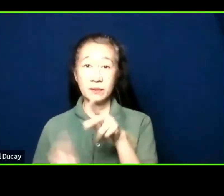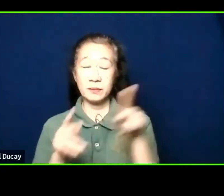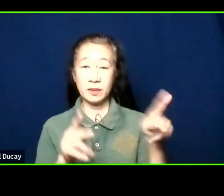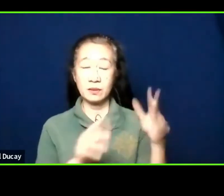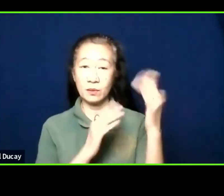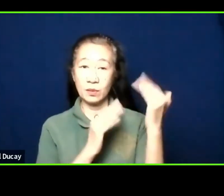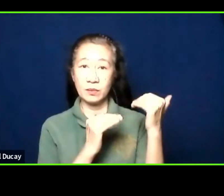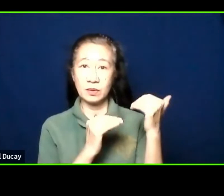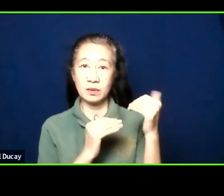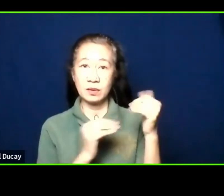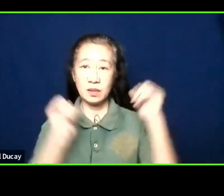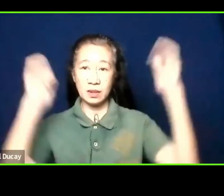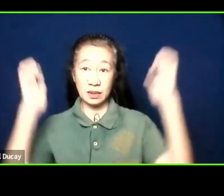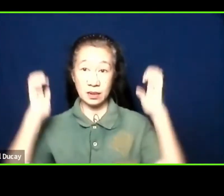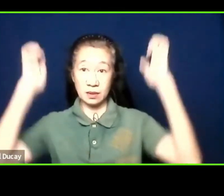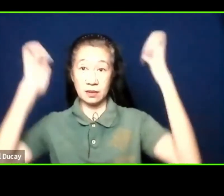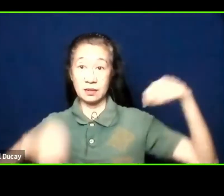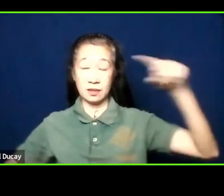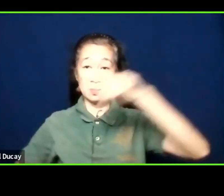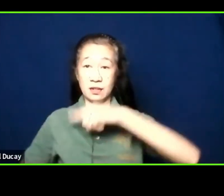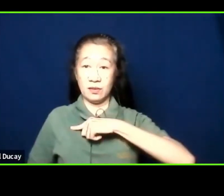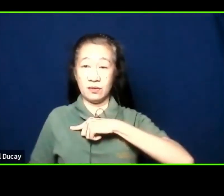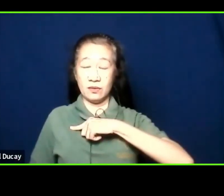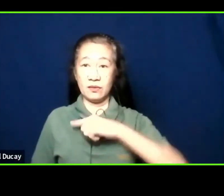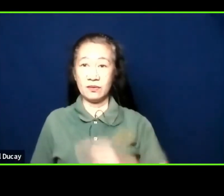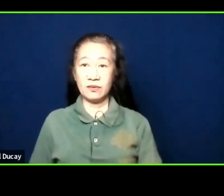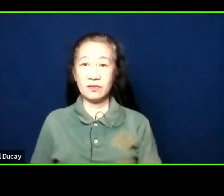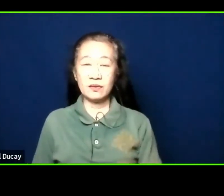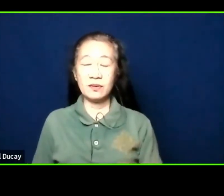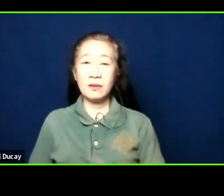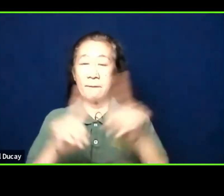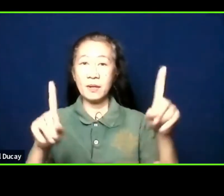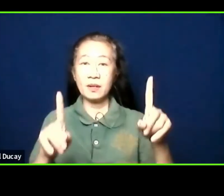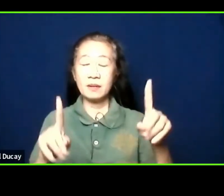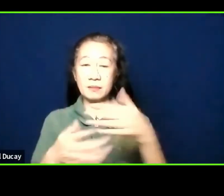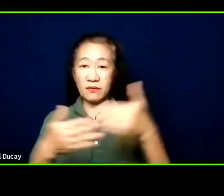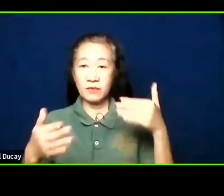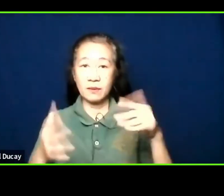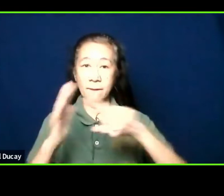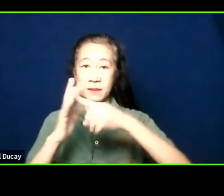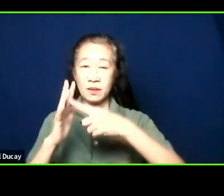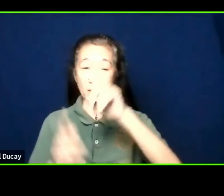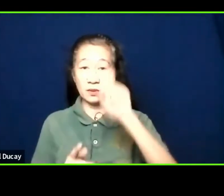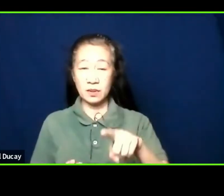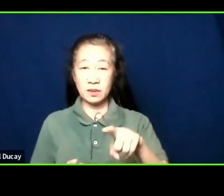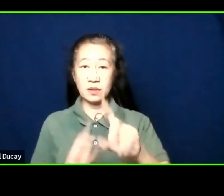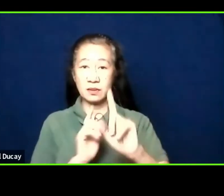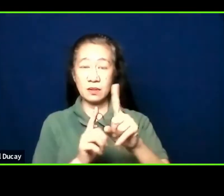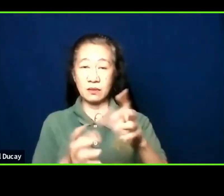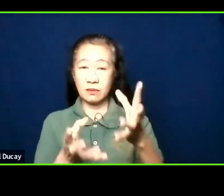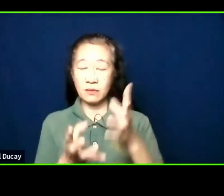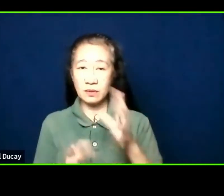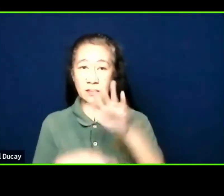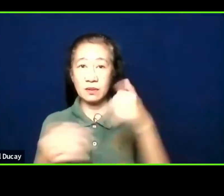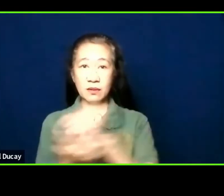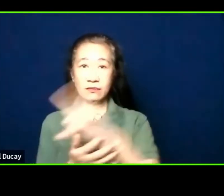Sana nakapag-stretching na rin po tayo. But before we begin our question and answer, I would like